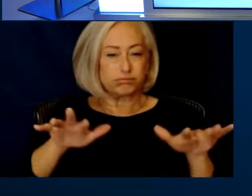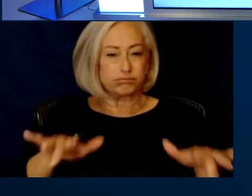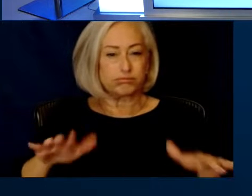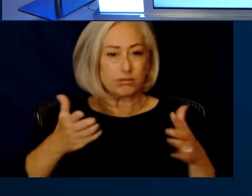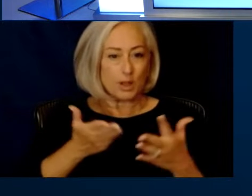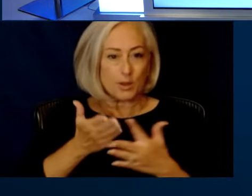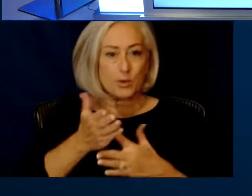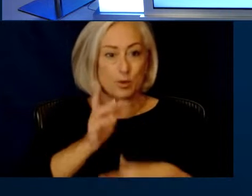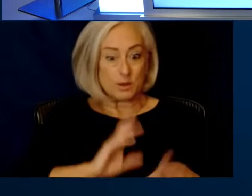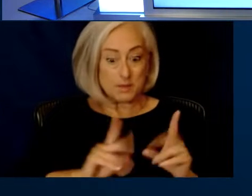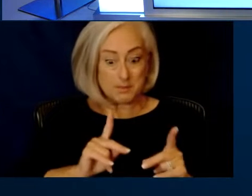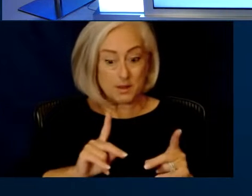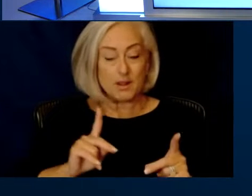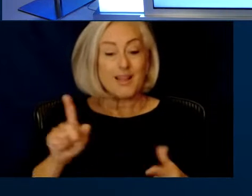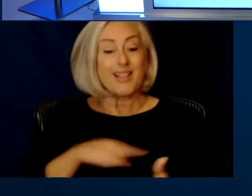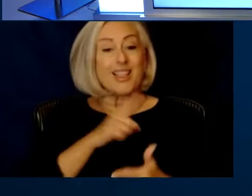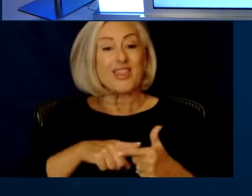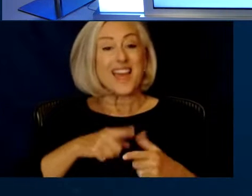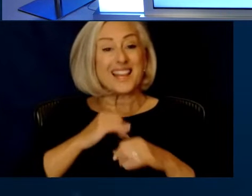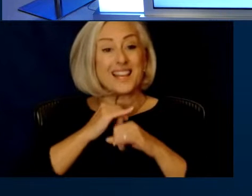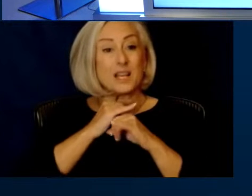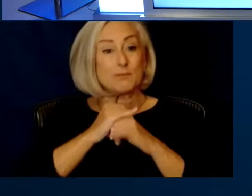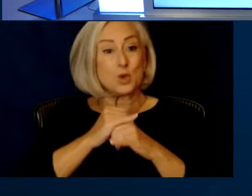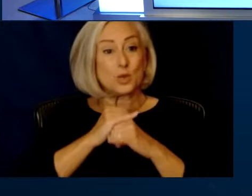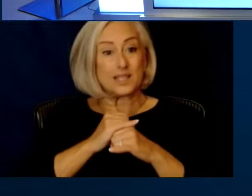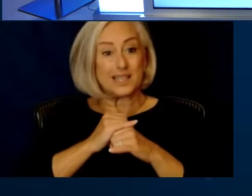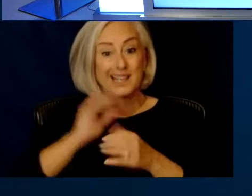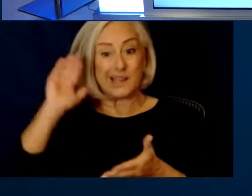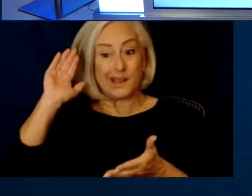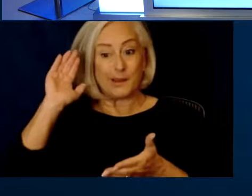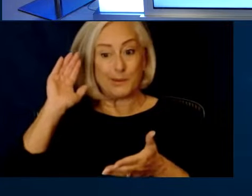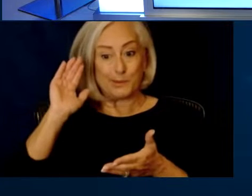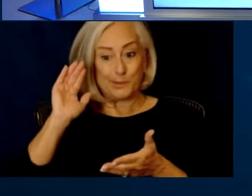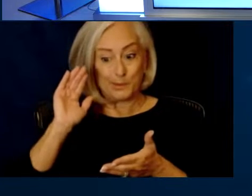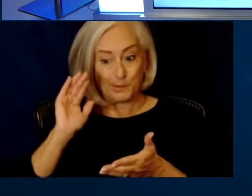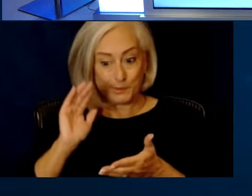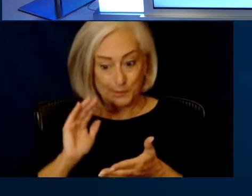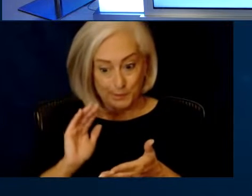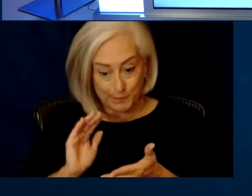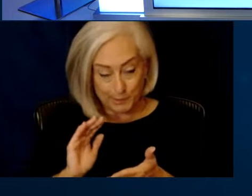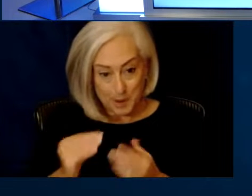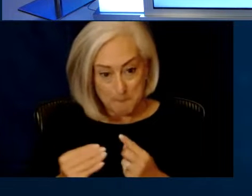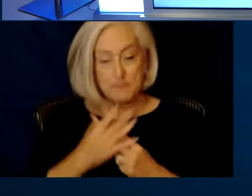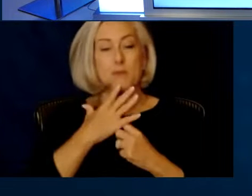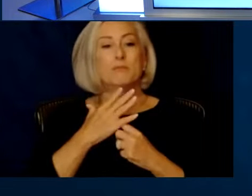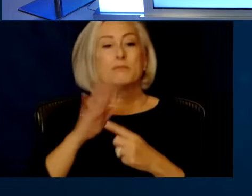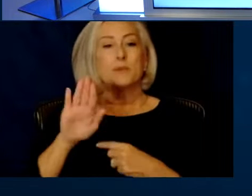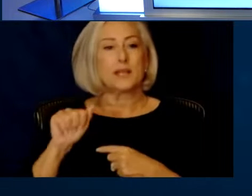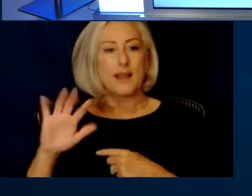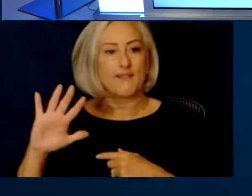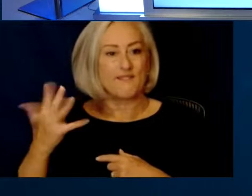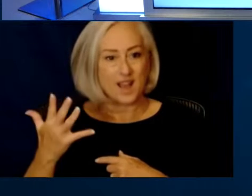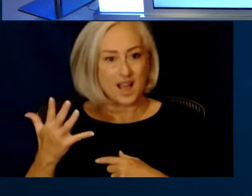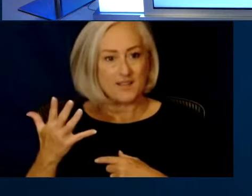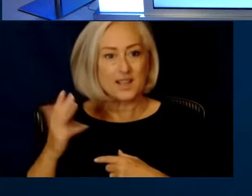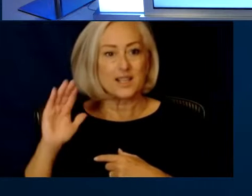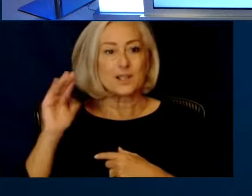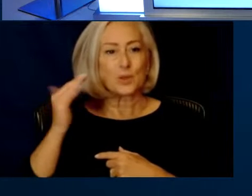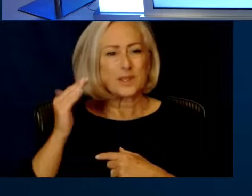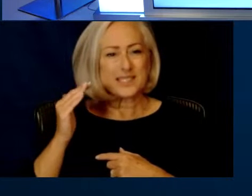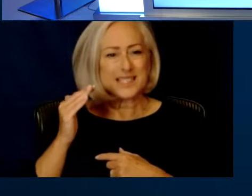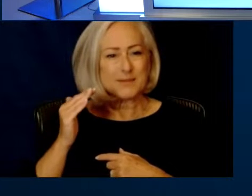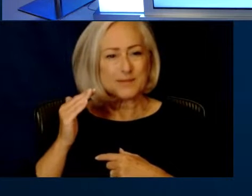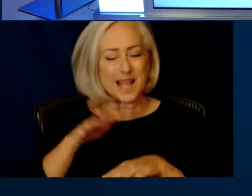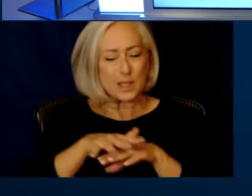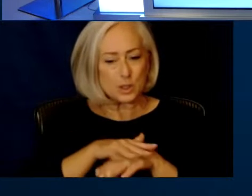can get BA5 because there's so much of it out there and it's so highly transmissible. So a lot of concern that wave is just going to kind of slowly ascend